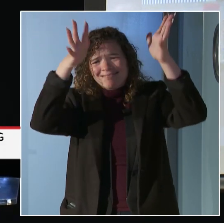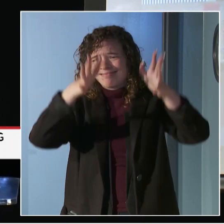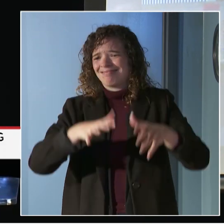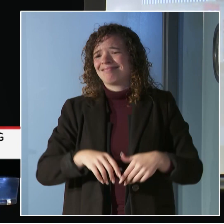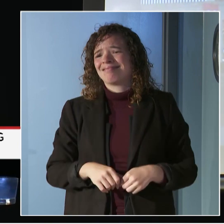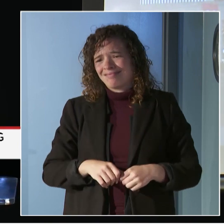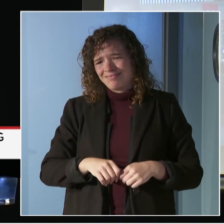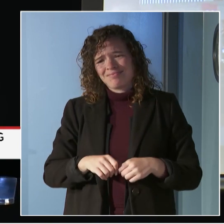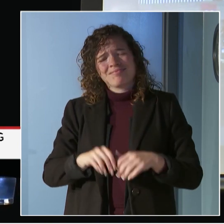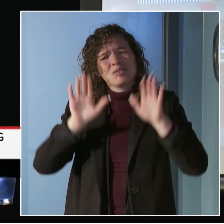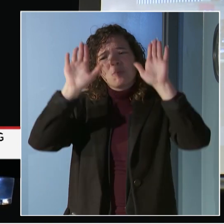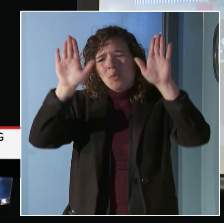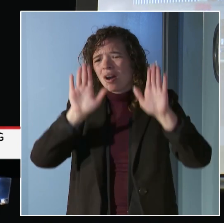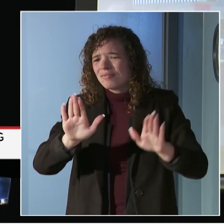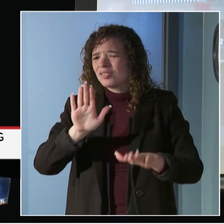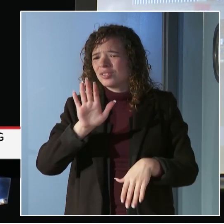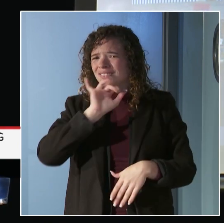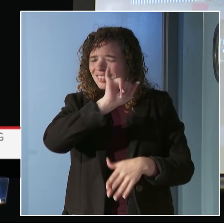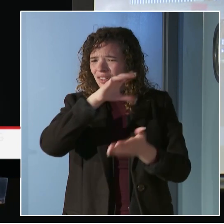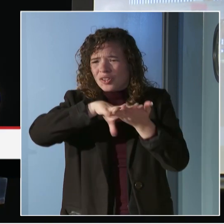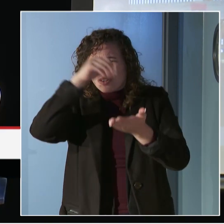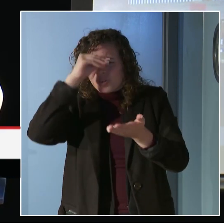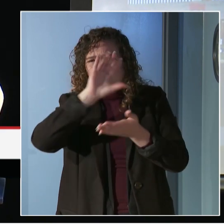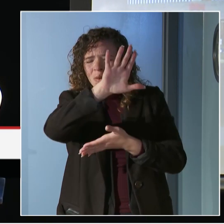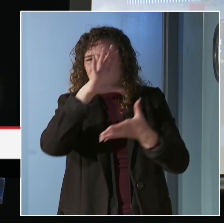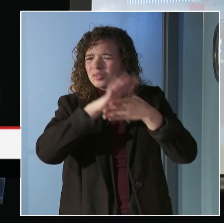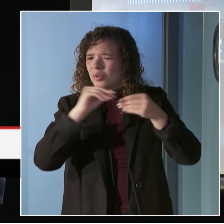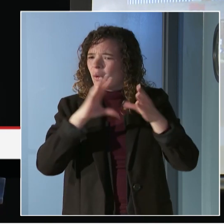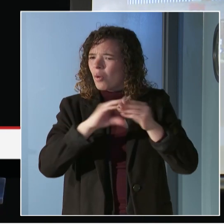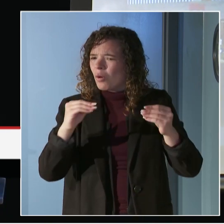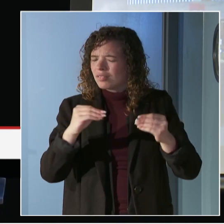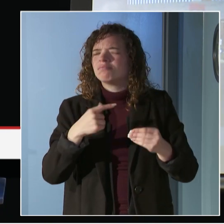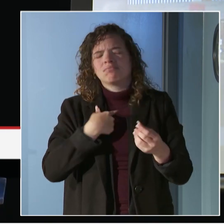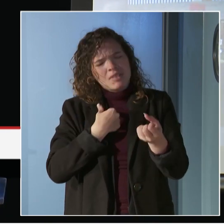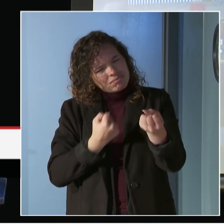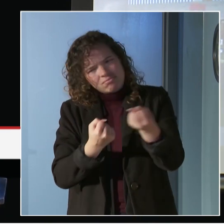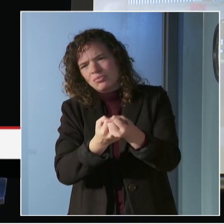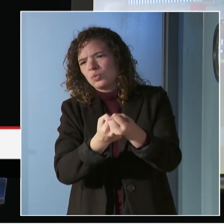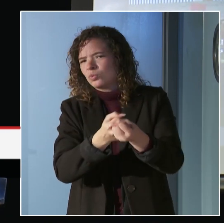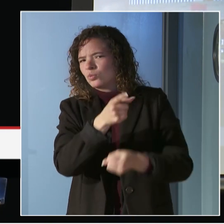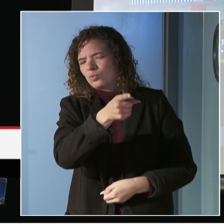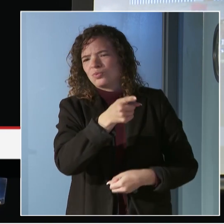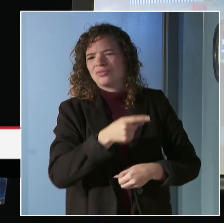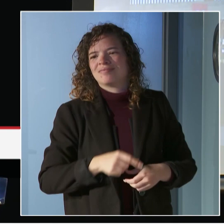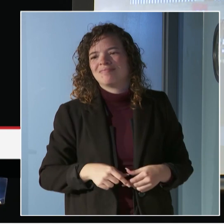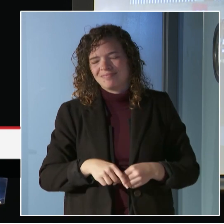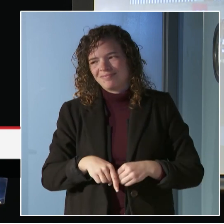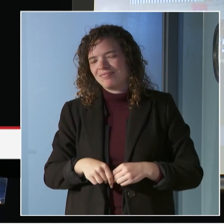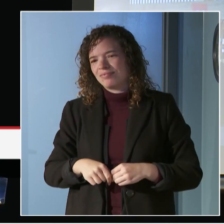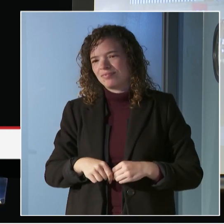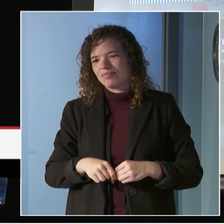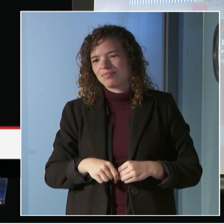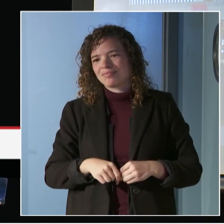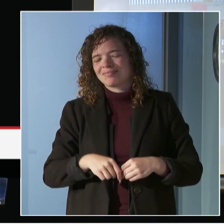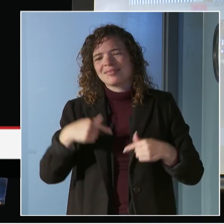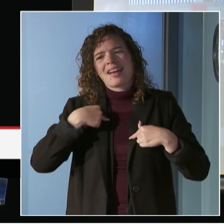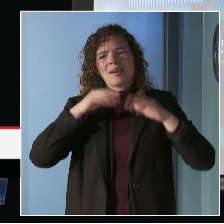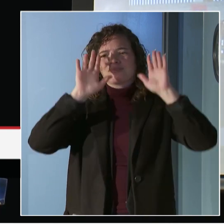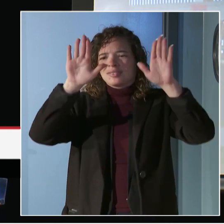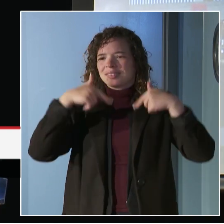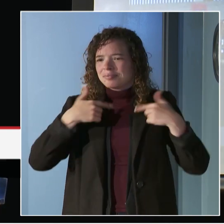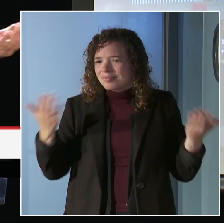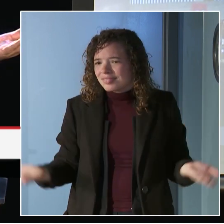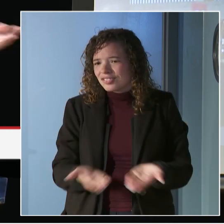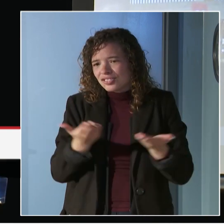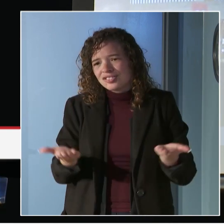hear your story, and we're rooting for you. And it's wonderful to be here at the Sitar Arts Center. Let's